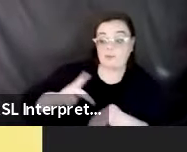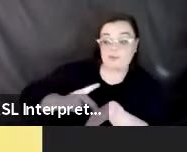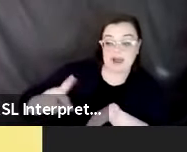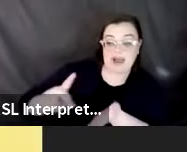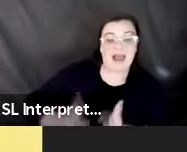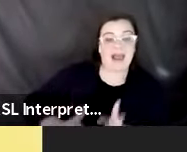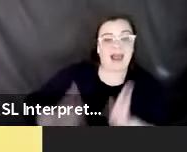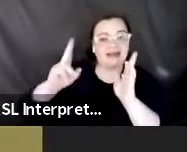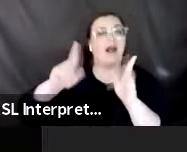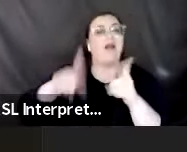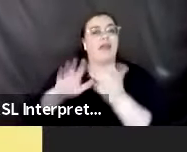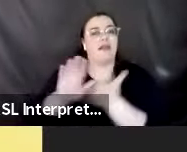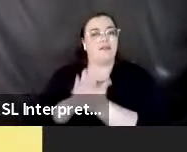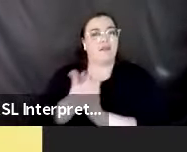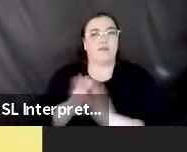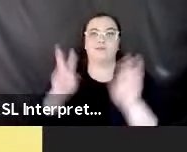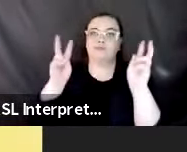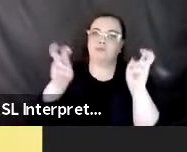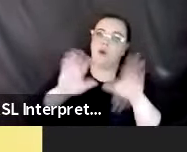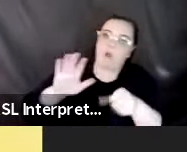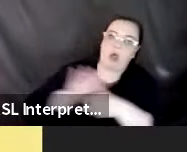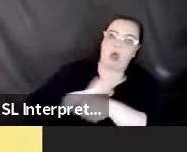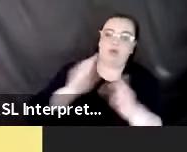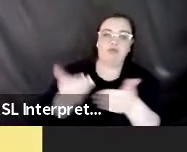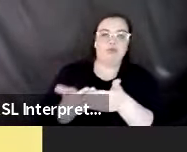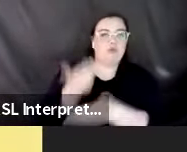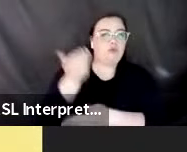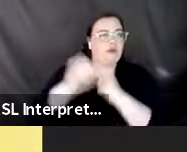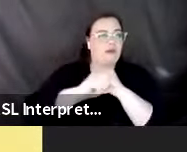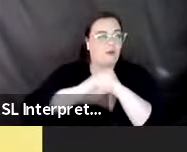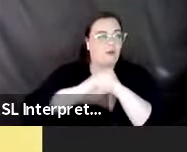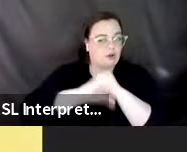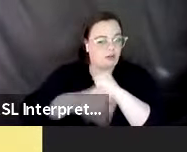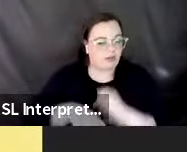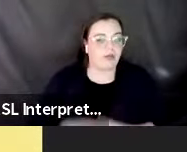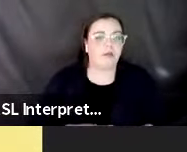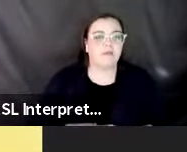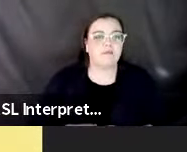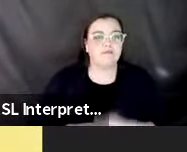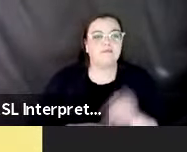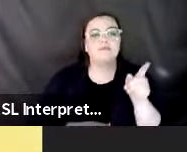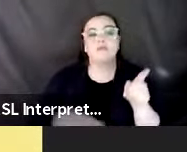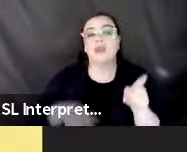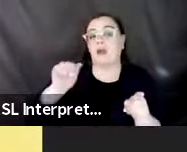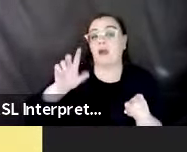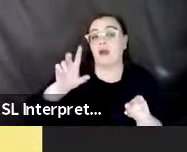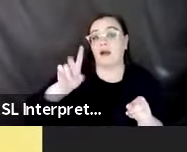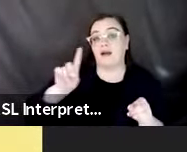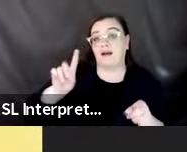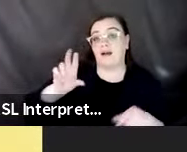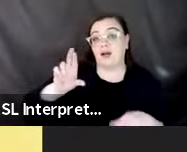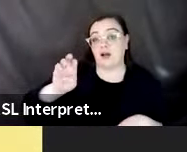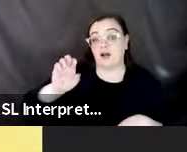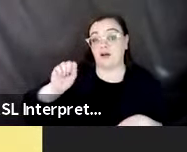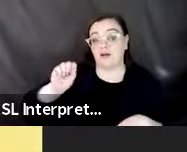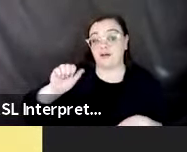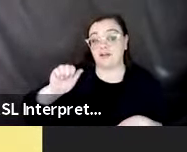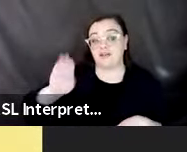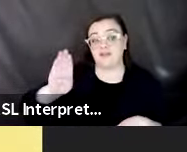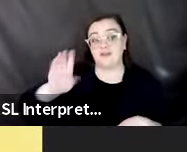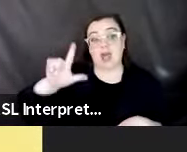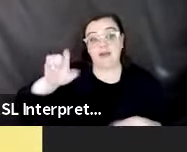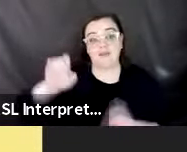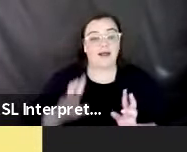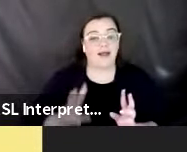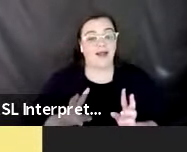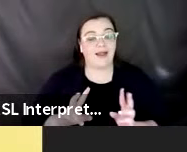new commercial. We also built in addressable edits, which is when basically they take information they